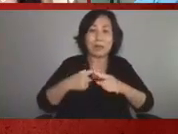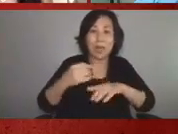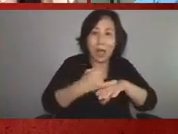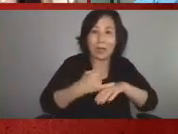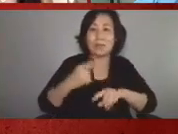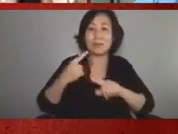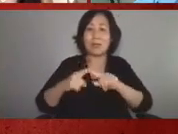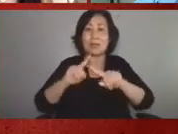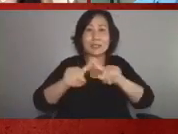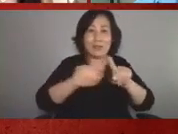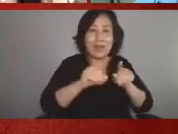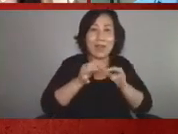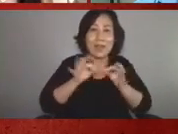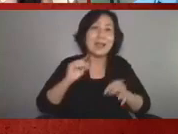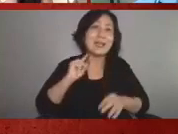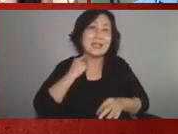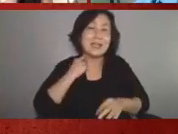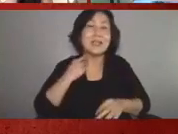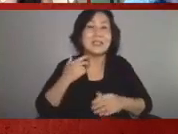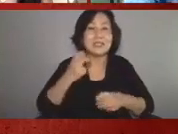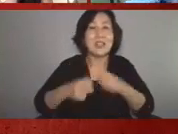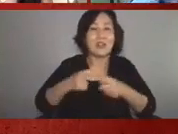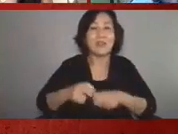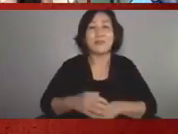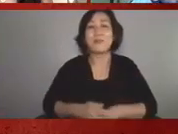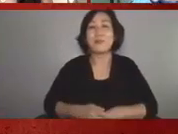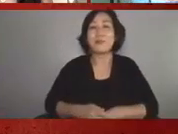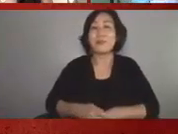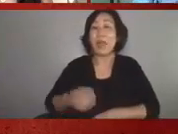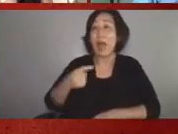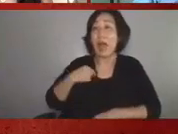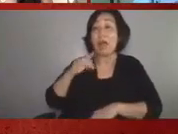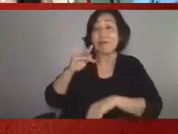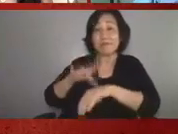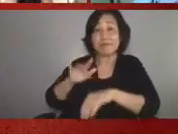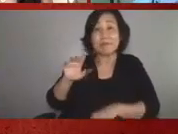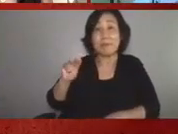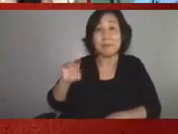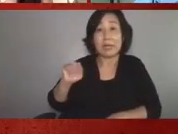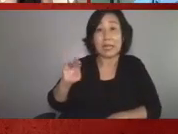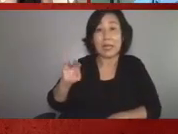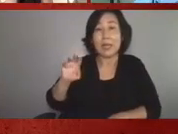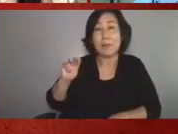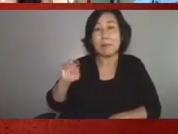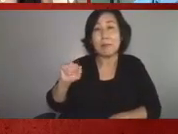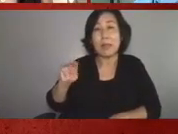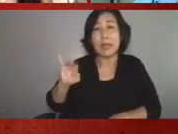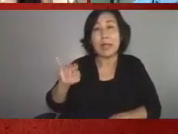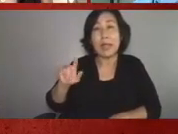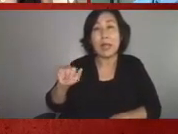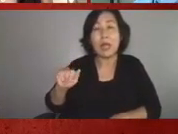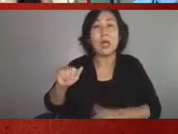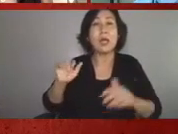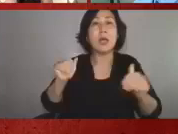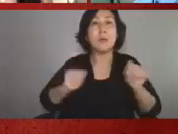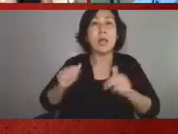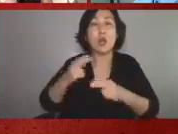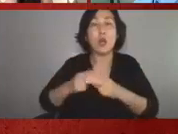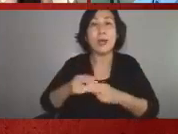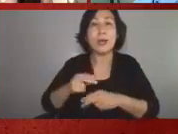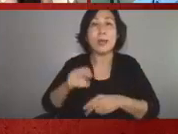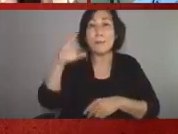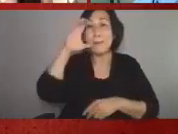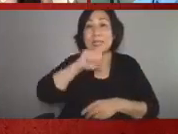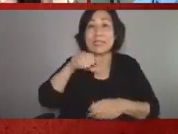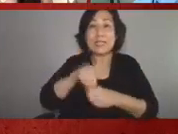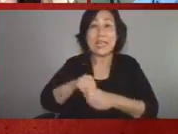country. Yeah, I was there in Manila making Missing in Action with Chuck Norris, and it's a wonderful